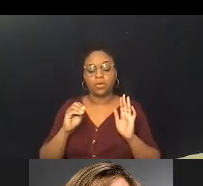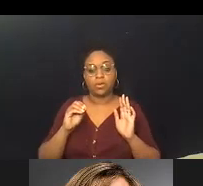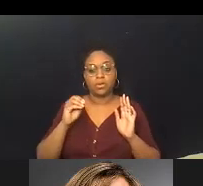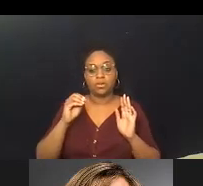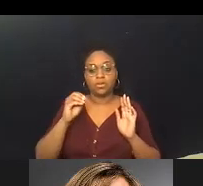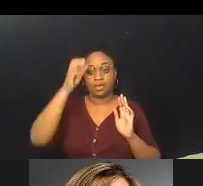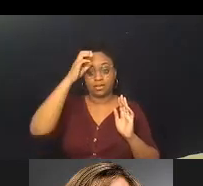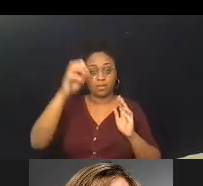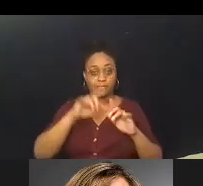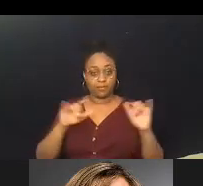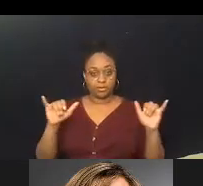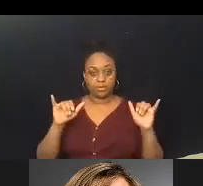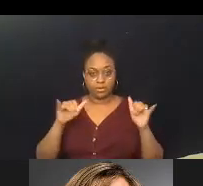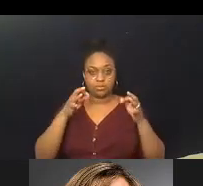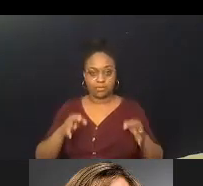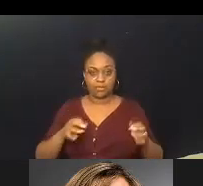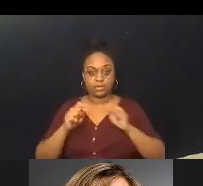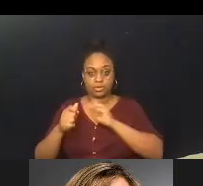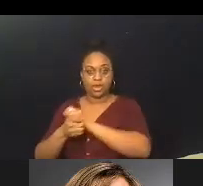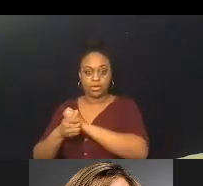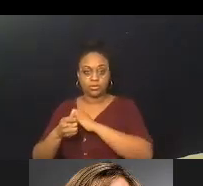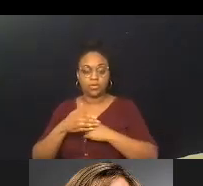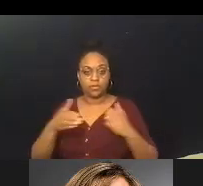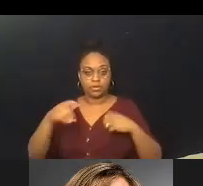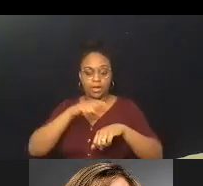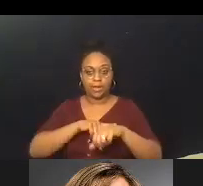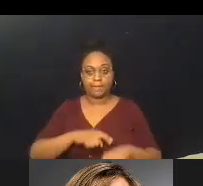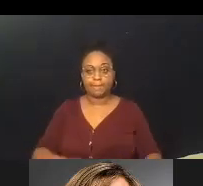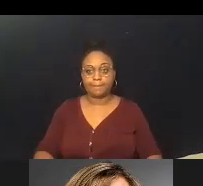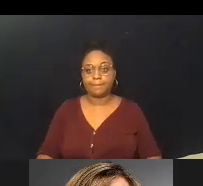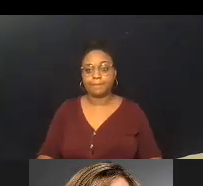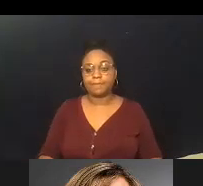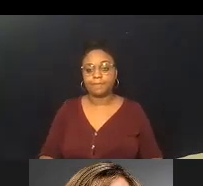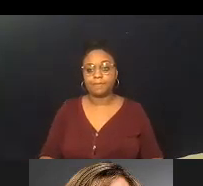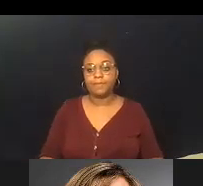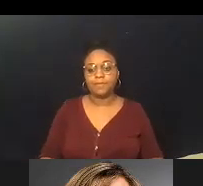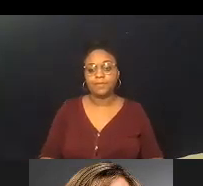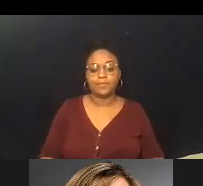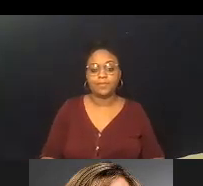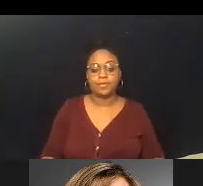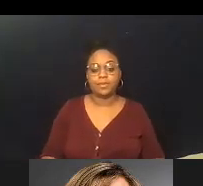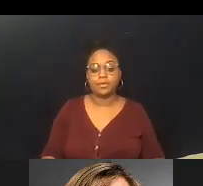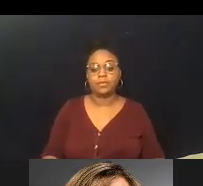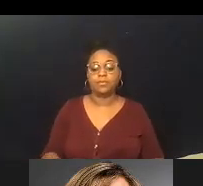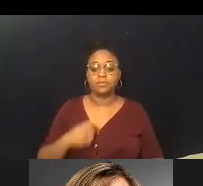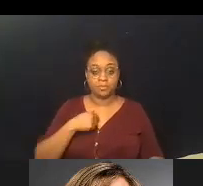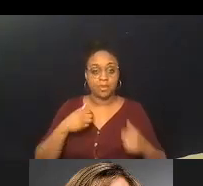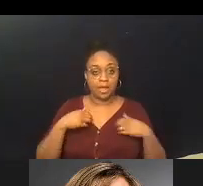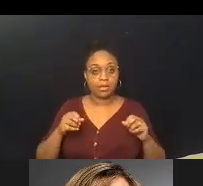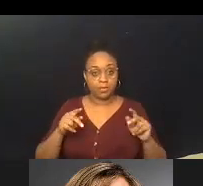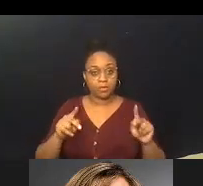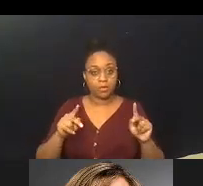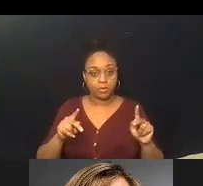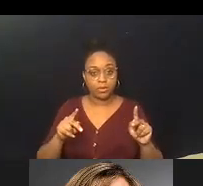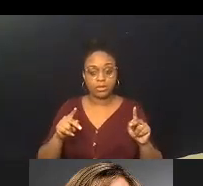definitely has changed for me over time. And I've had the opportunity to